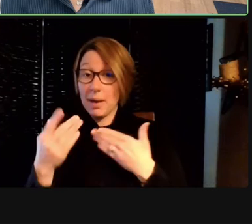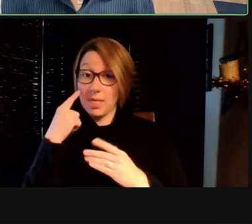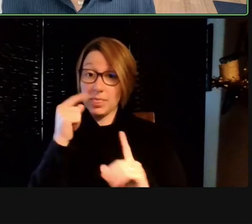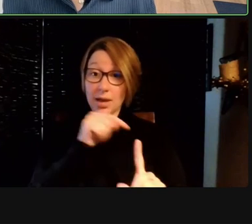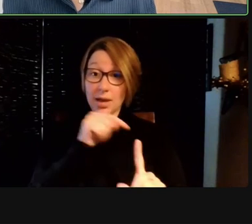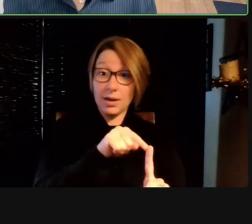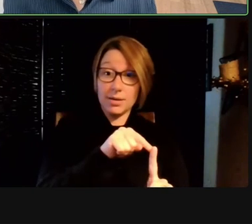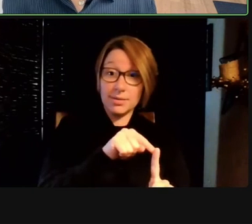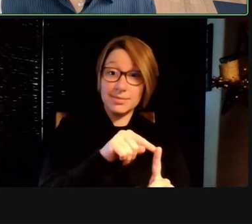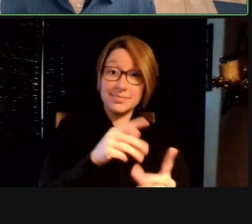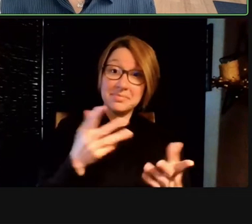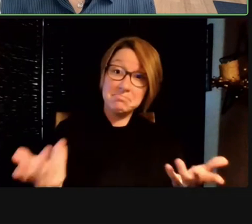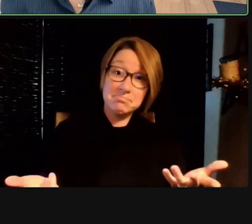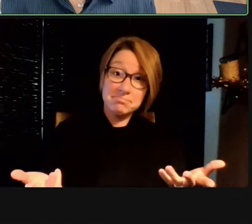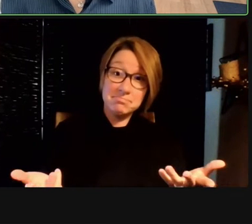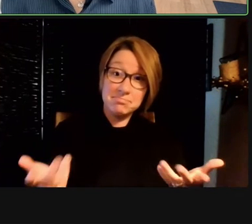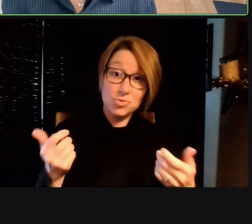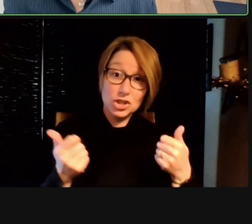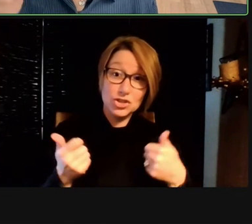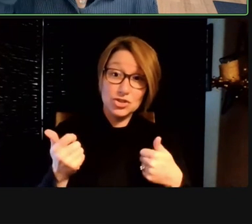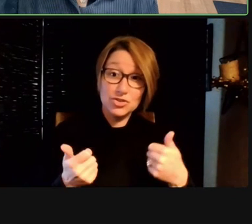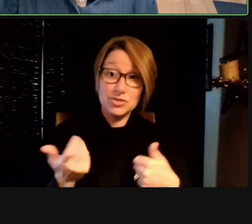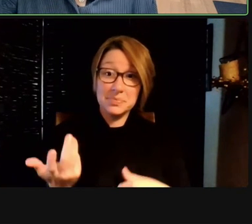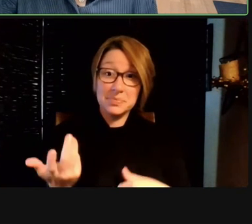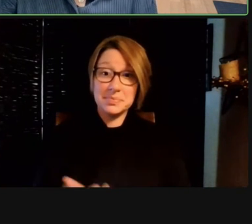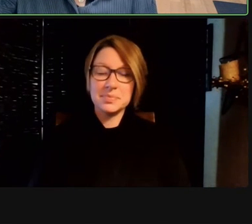So, chicken or the egg?